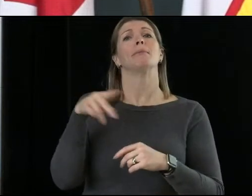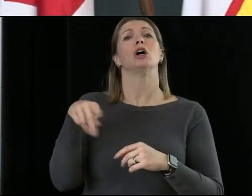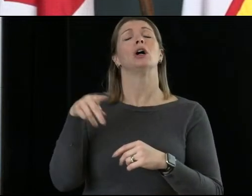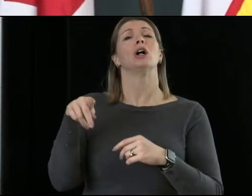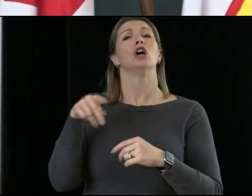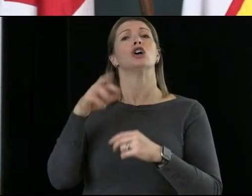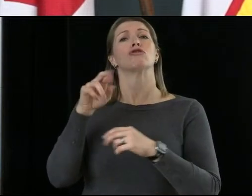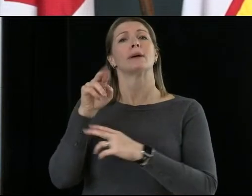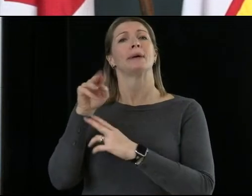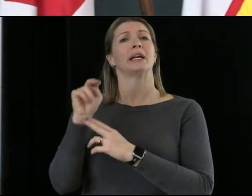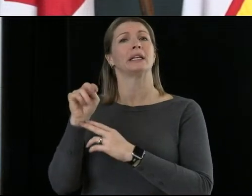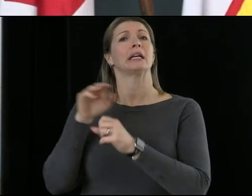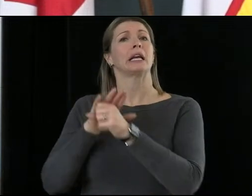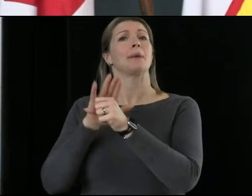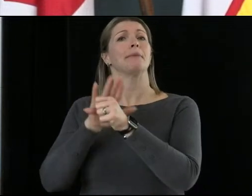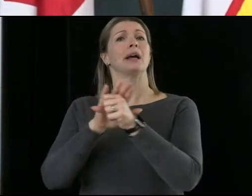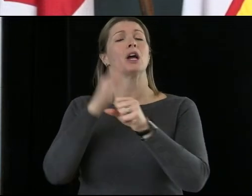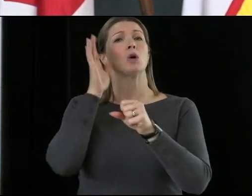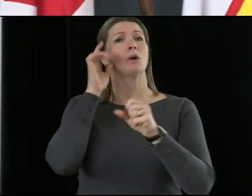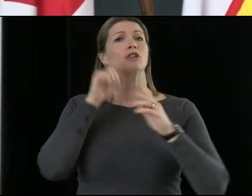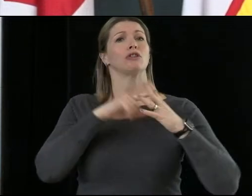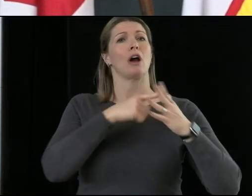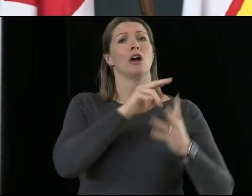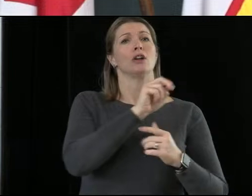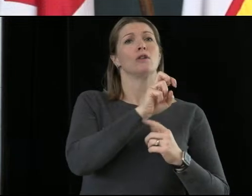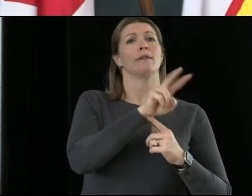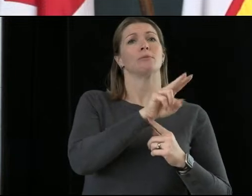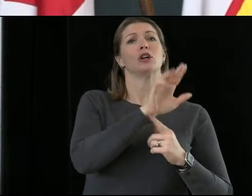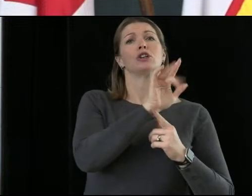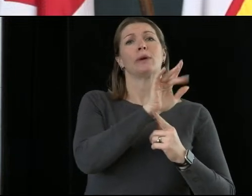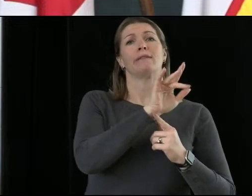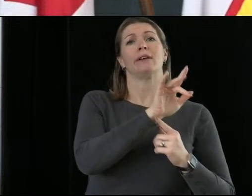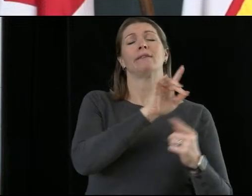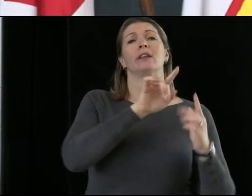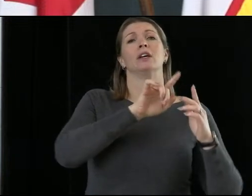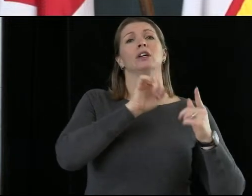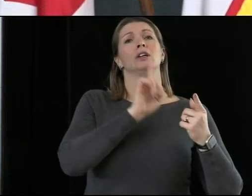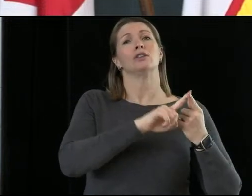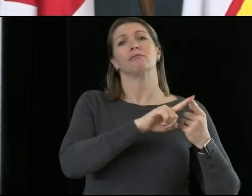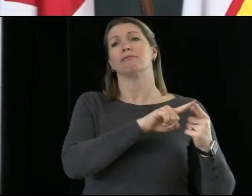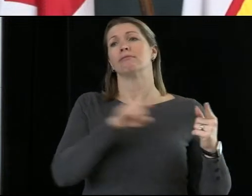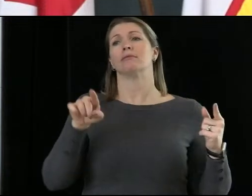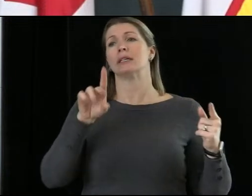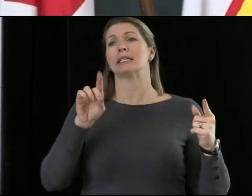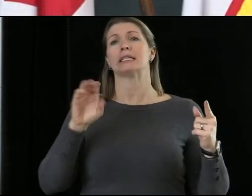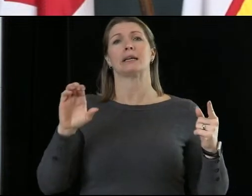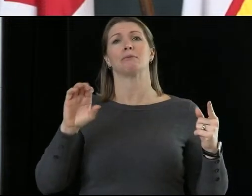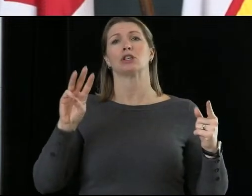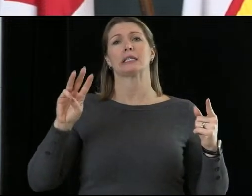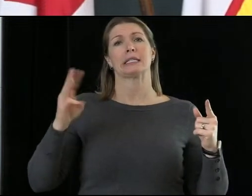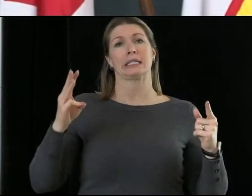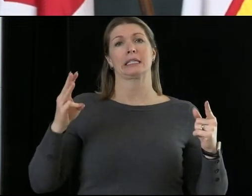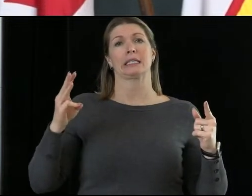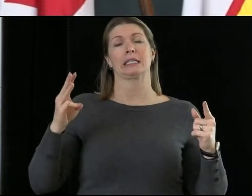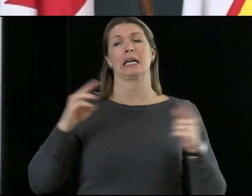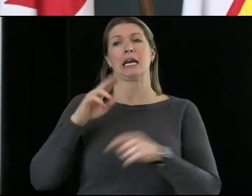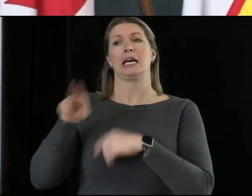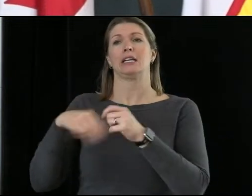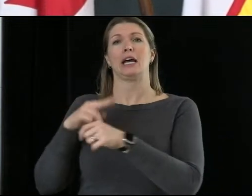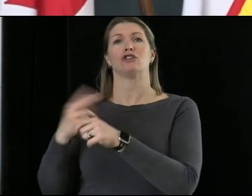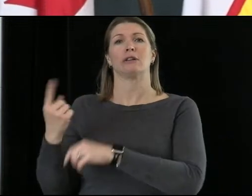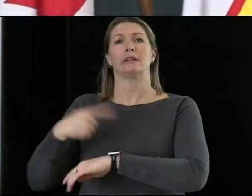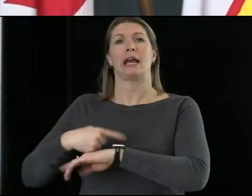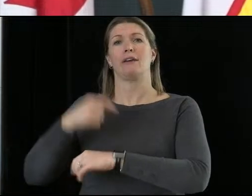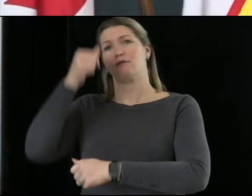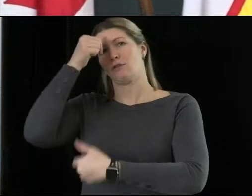from November 25th, International Day for the Elimination of Violence Against Women, through December 6th, National Day of